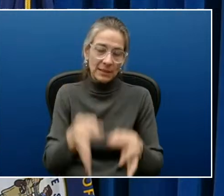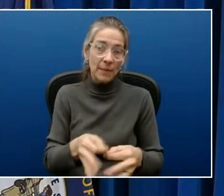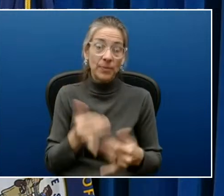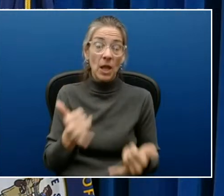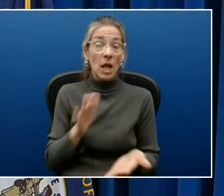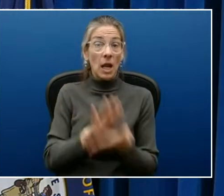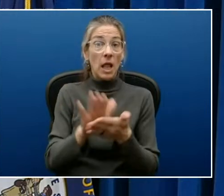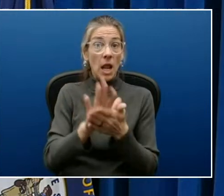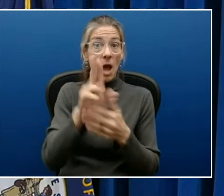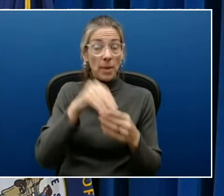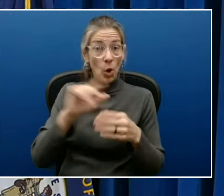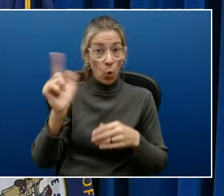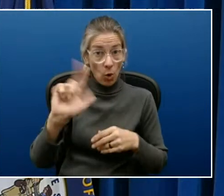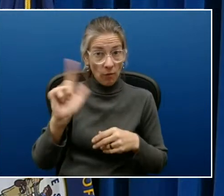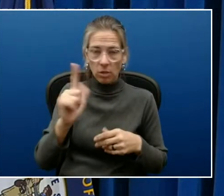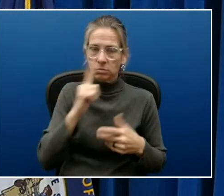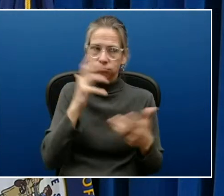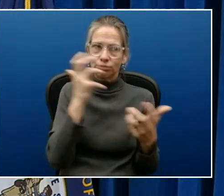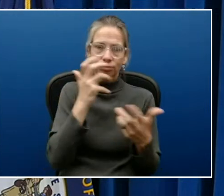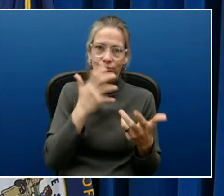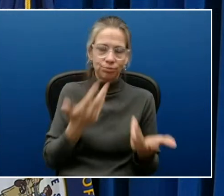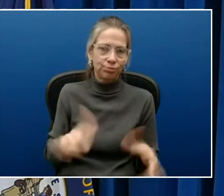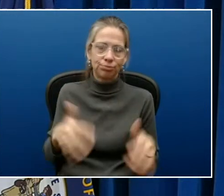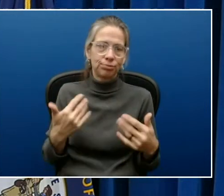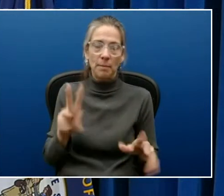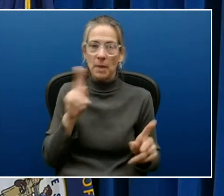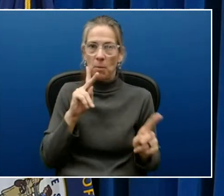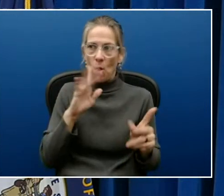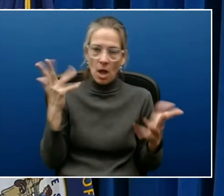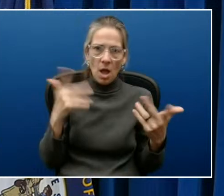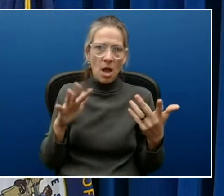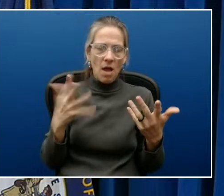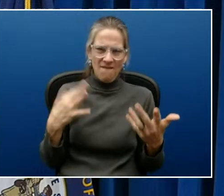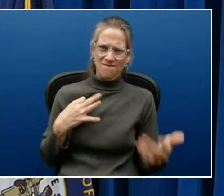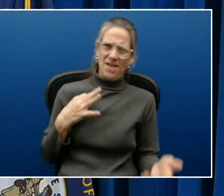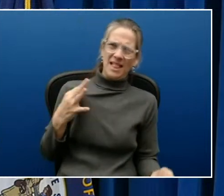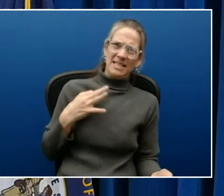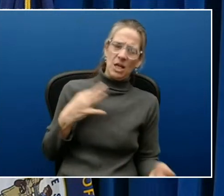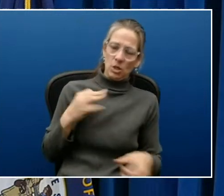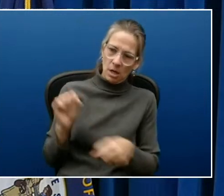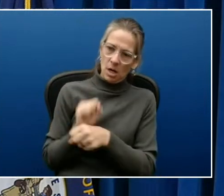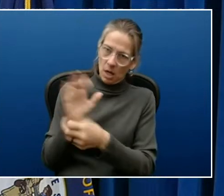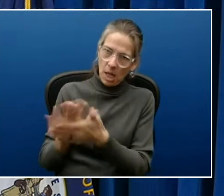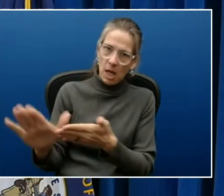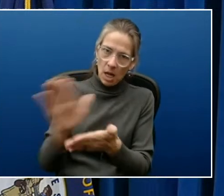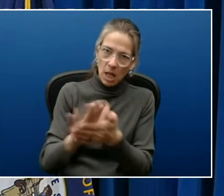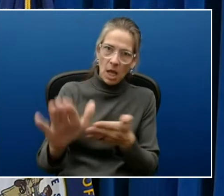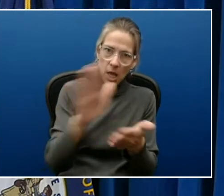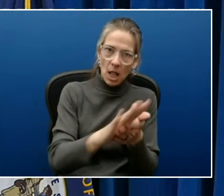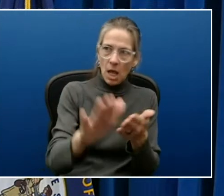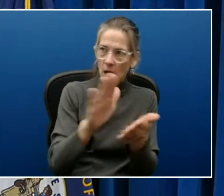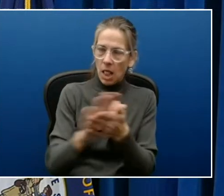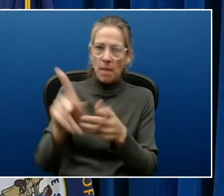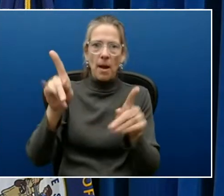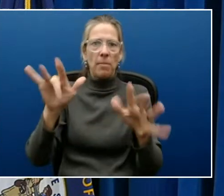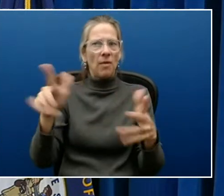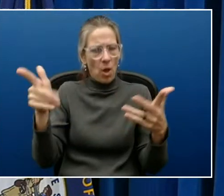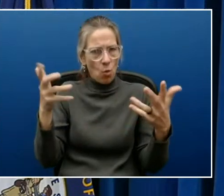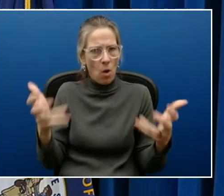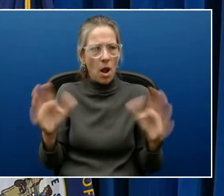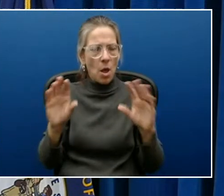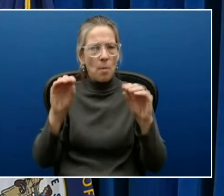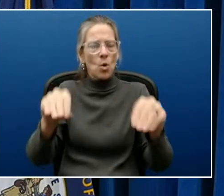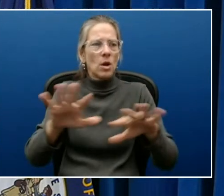right now is astounding. I mean, people coming out and volunteering to clean up in public spaces because they want to put on